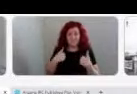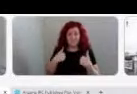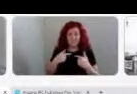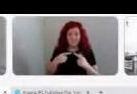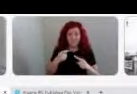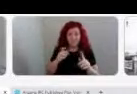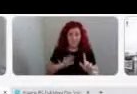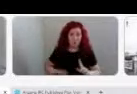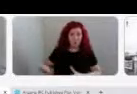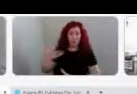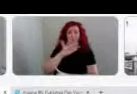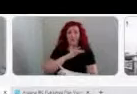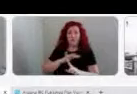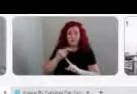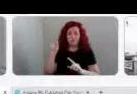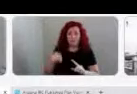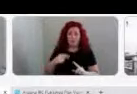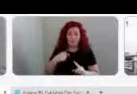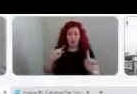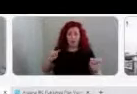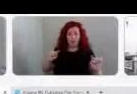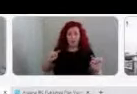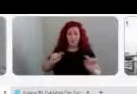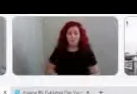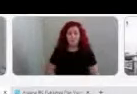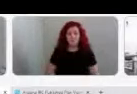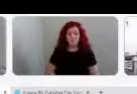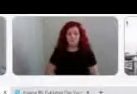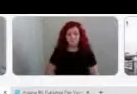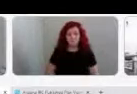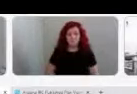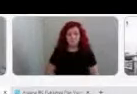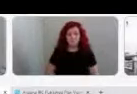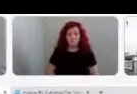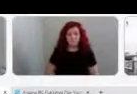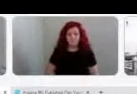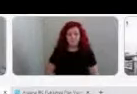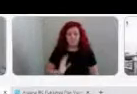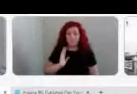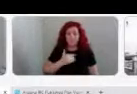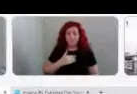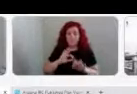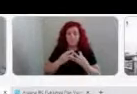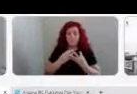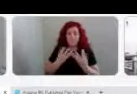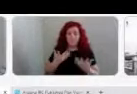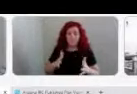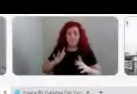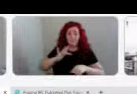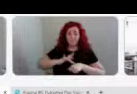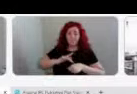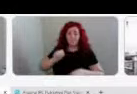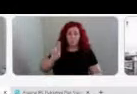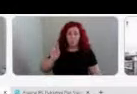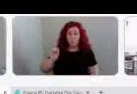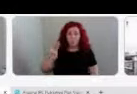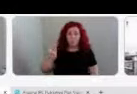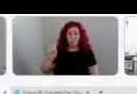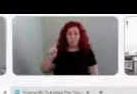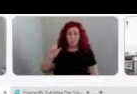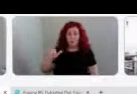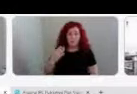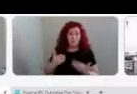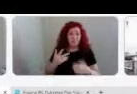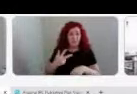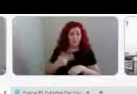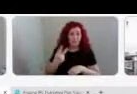every part of tucson i go to our family has gone to oro valley maybe three or